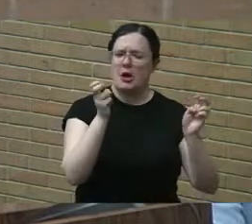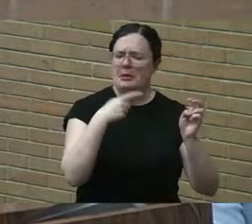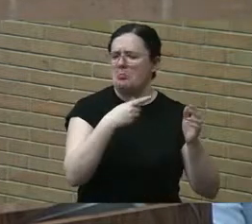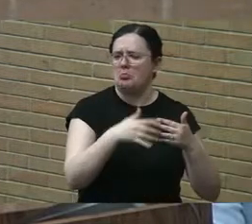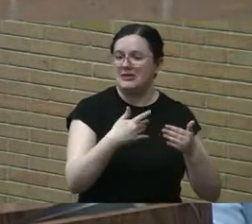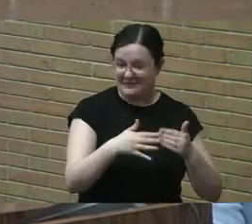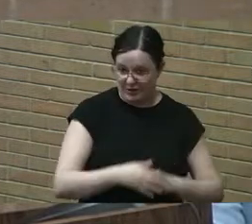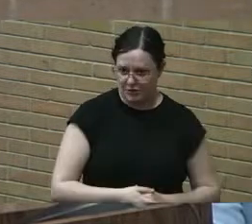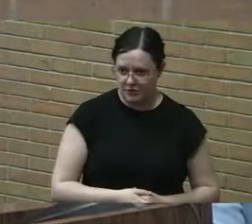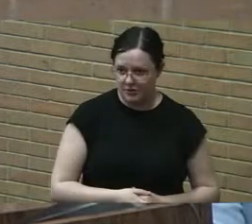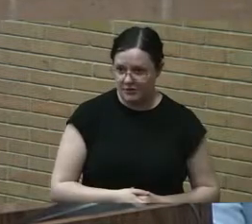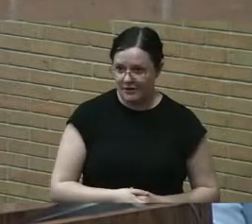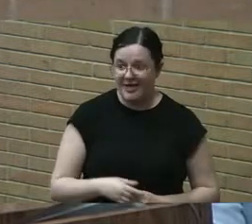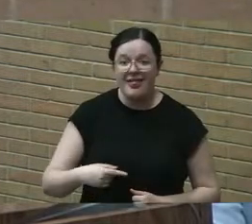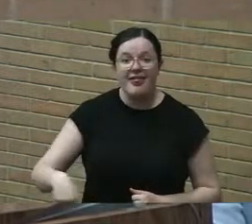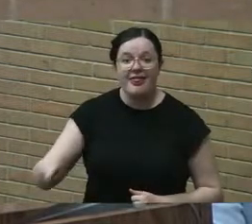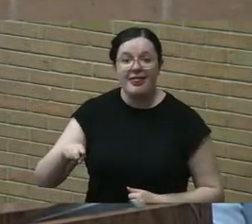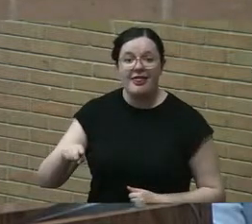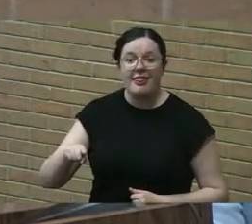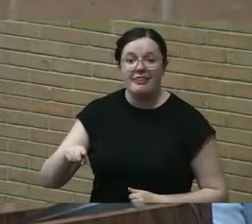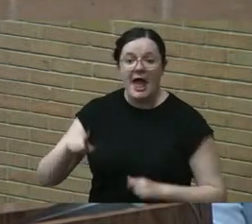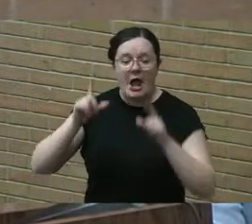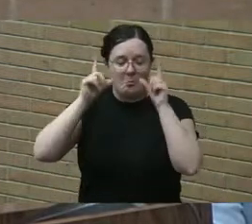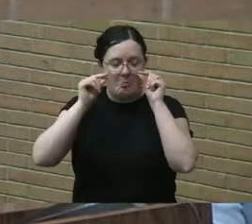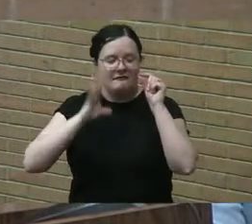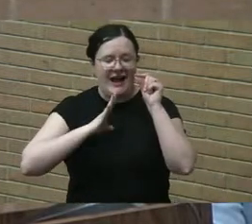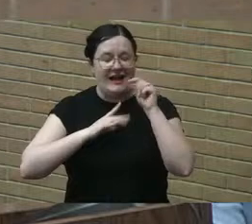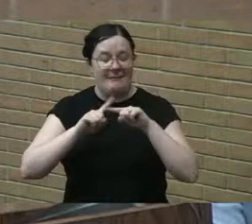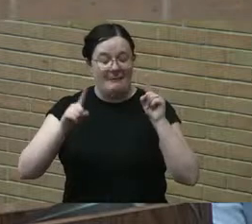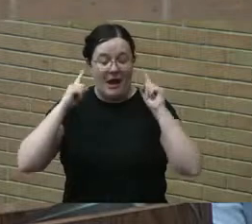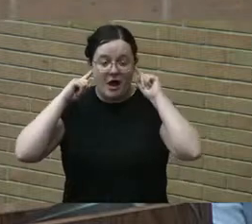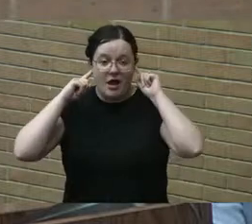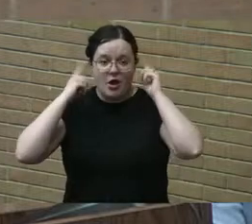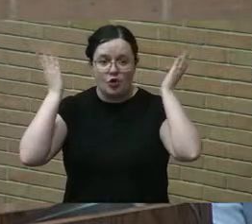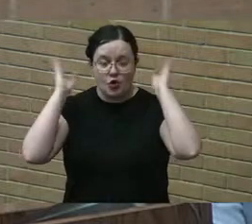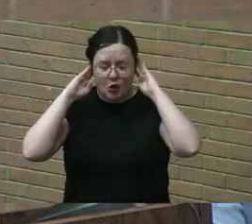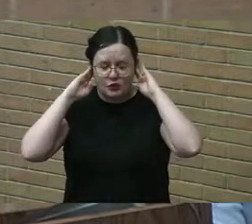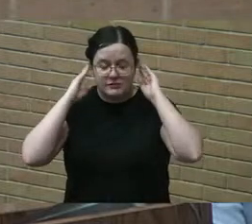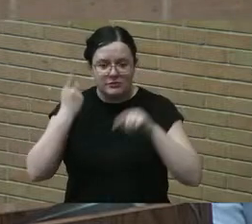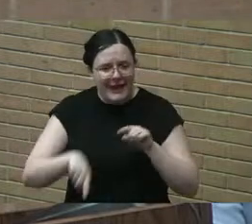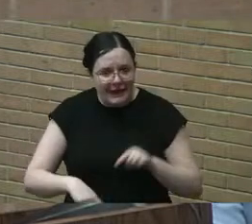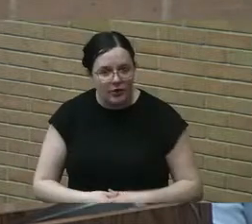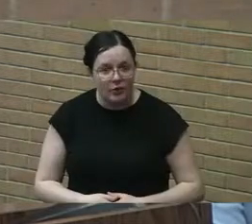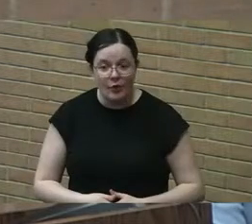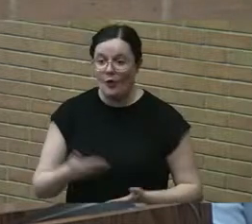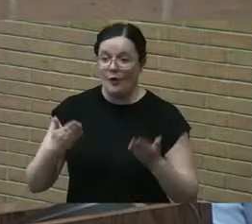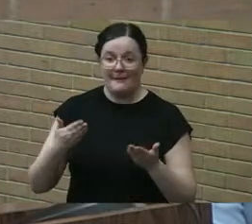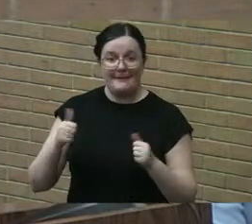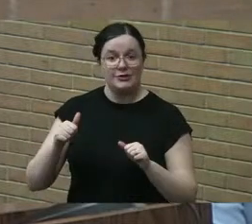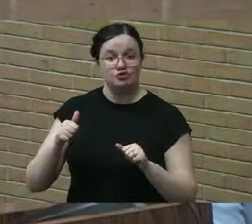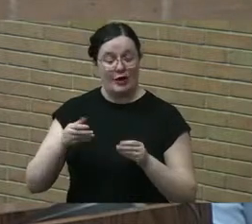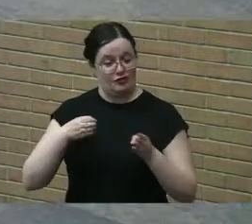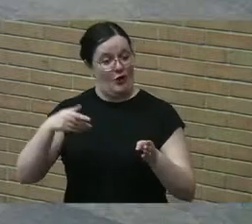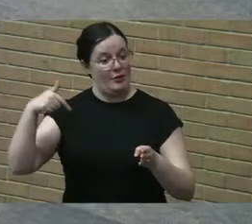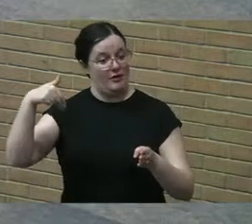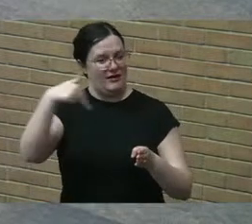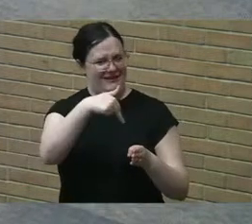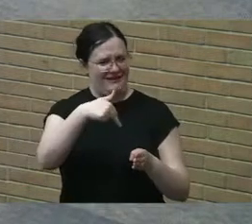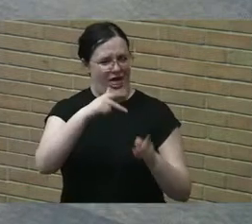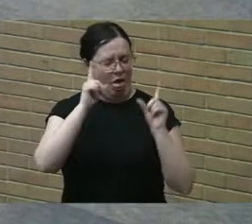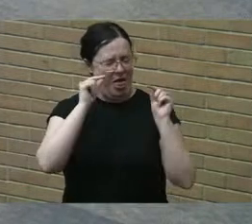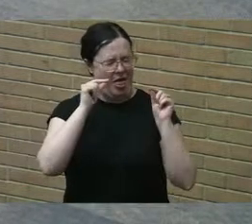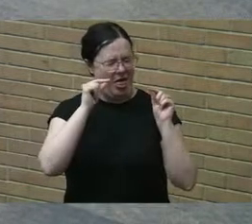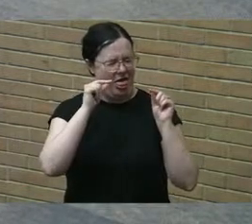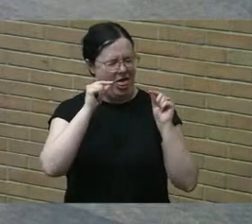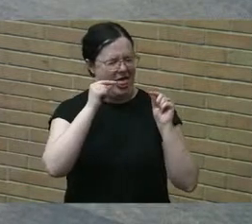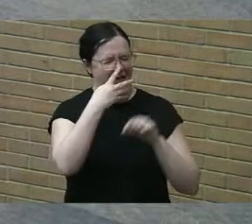not able to close their ears, maybe not able to close their eyes when they're trying to cross the road. We owe our